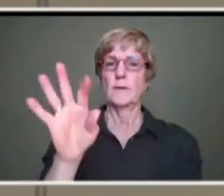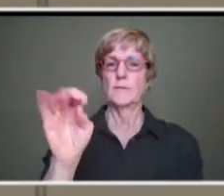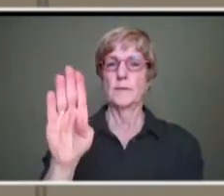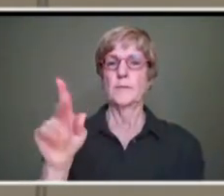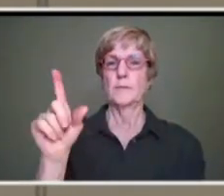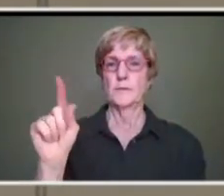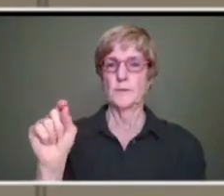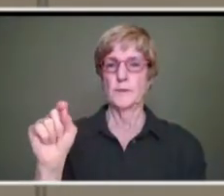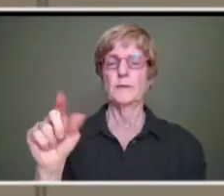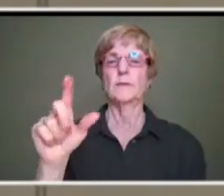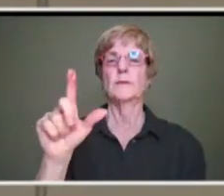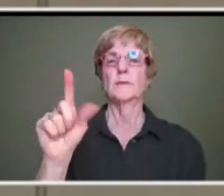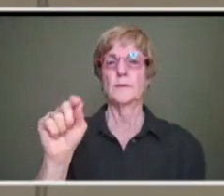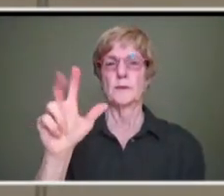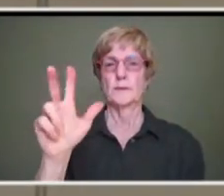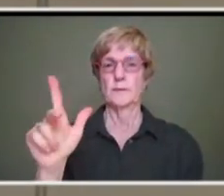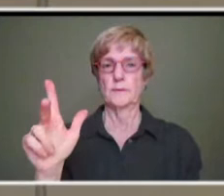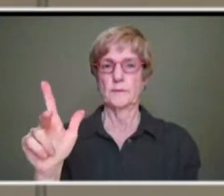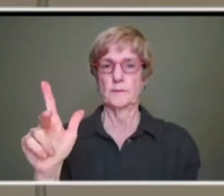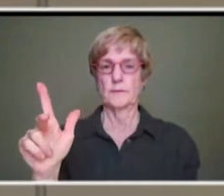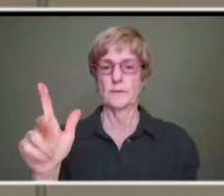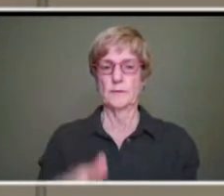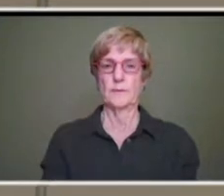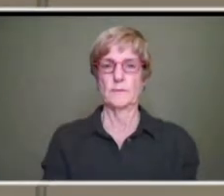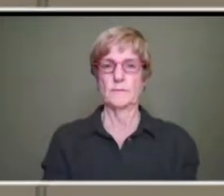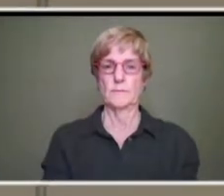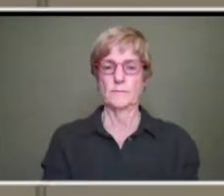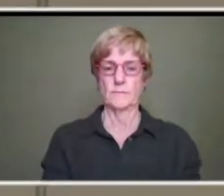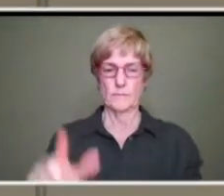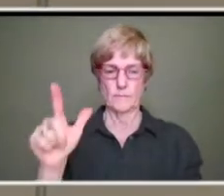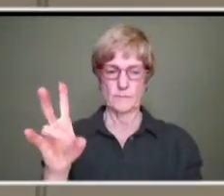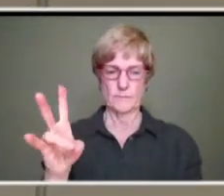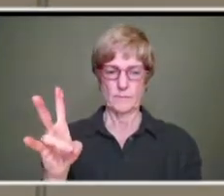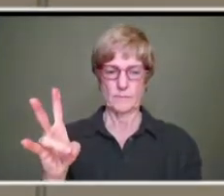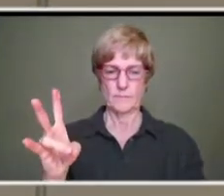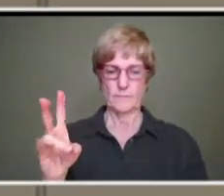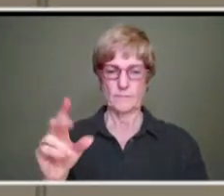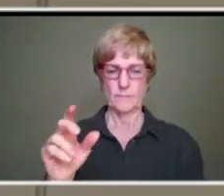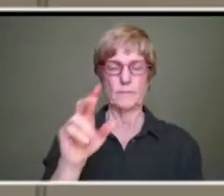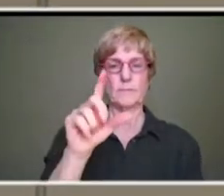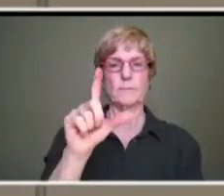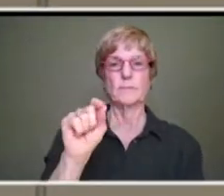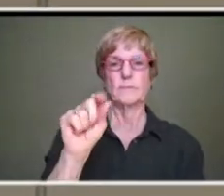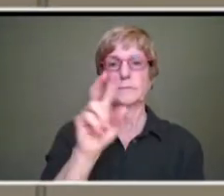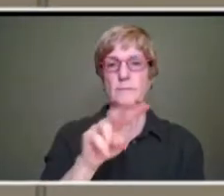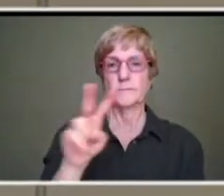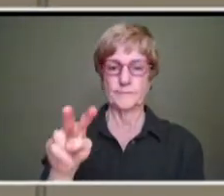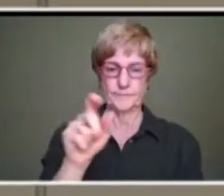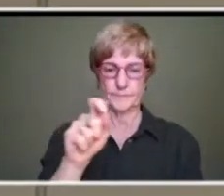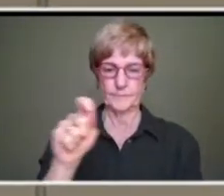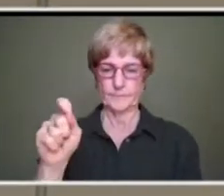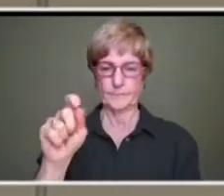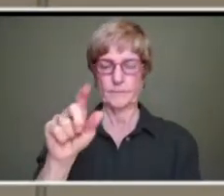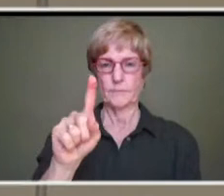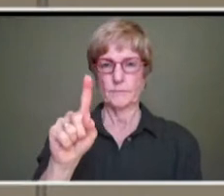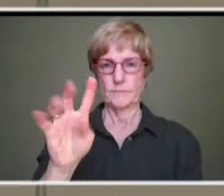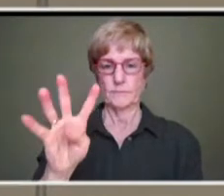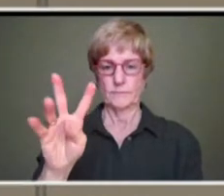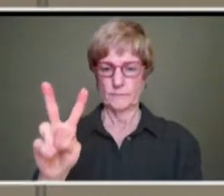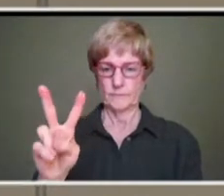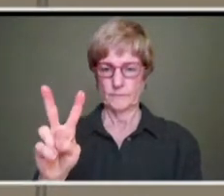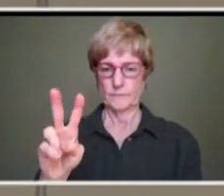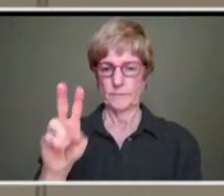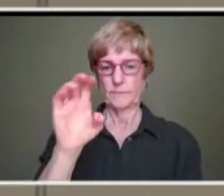2023. item number 27. Edition number 2022-142